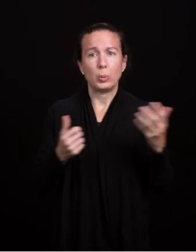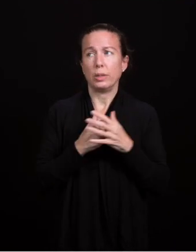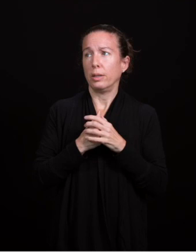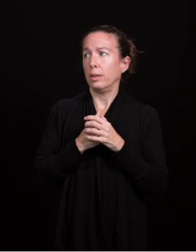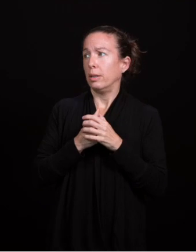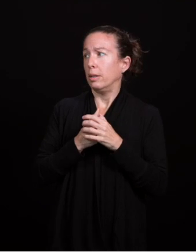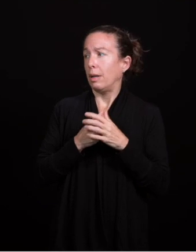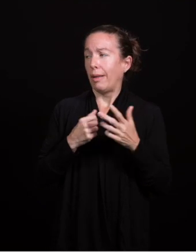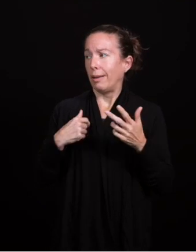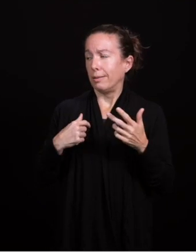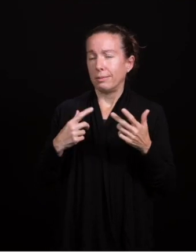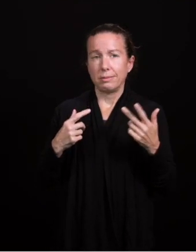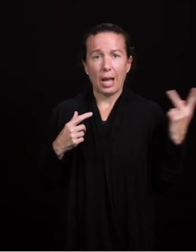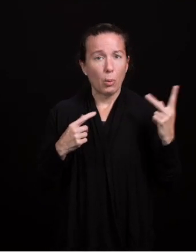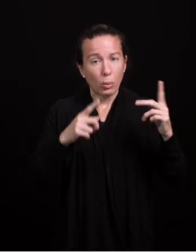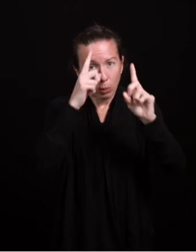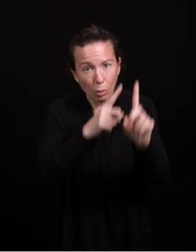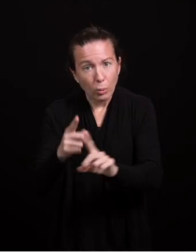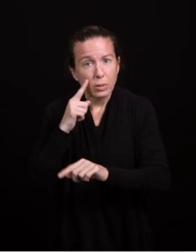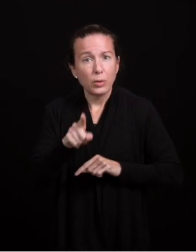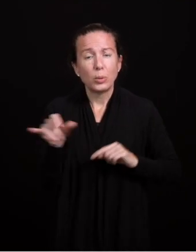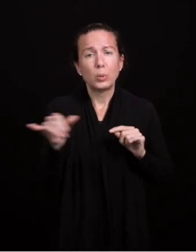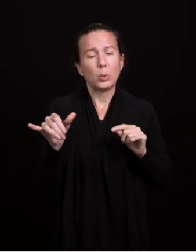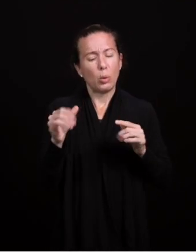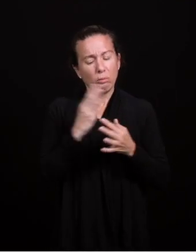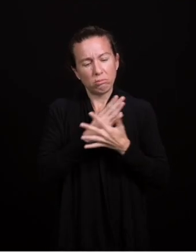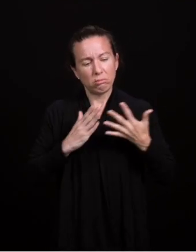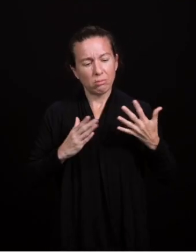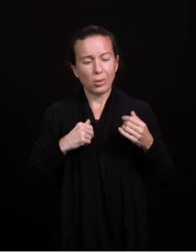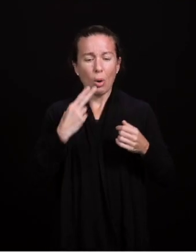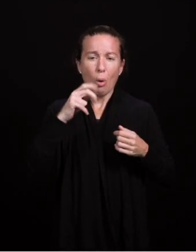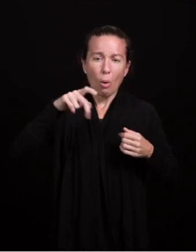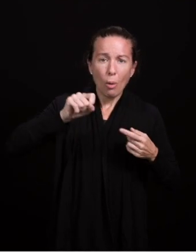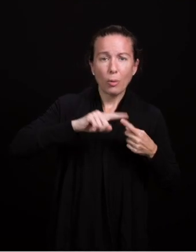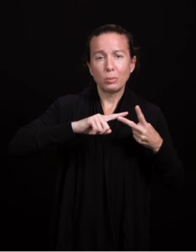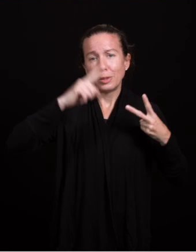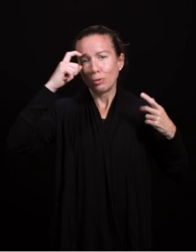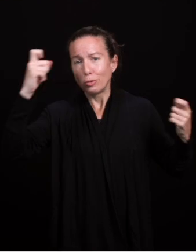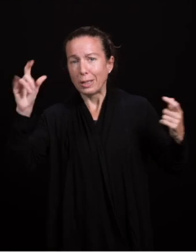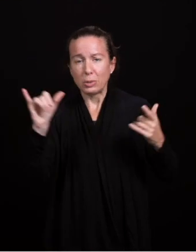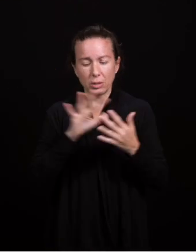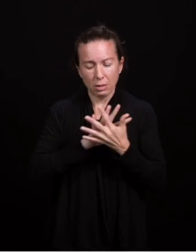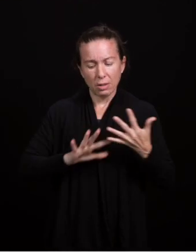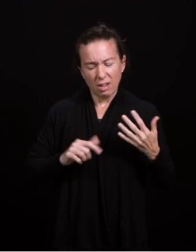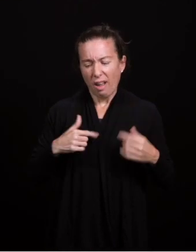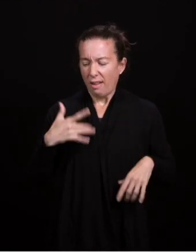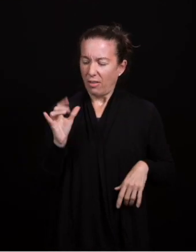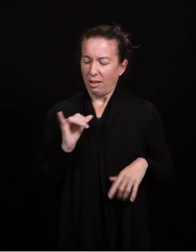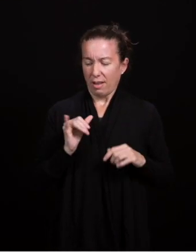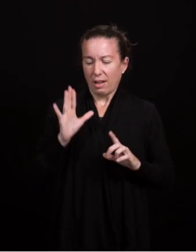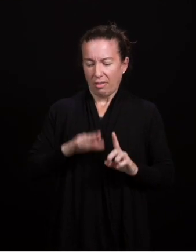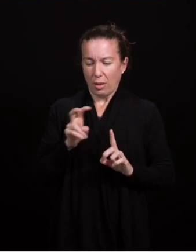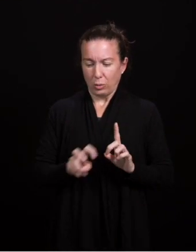the goals that we have for her and our hopes and dreams for her. Honestly, it seemed like the path that we